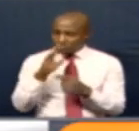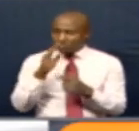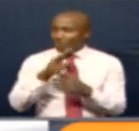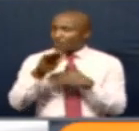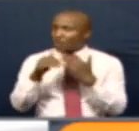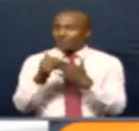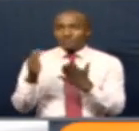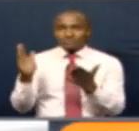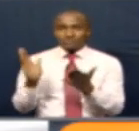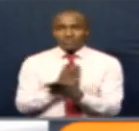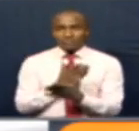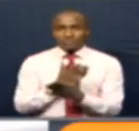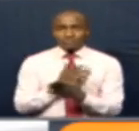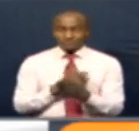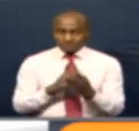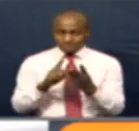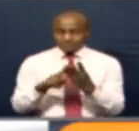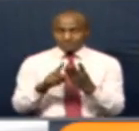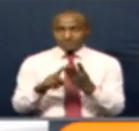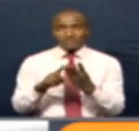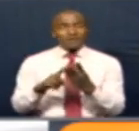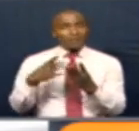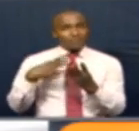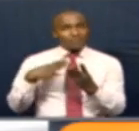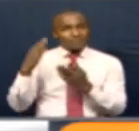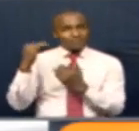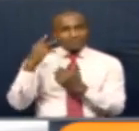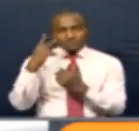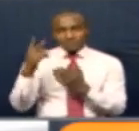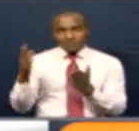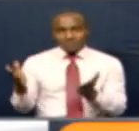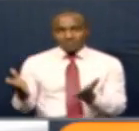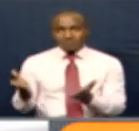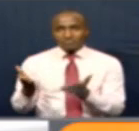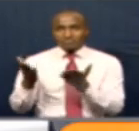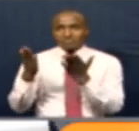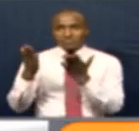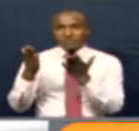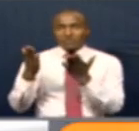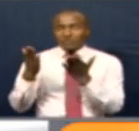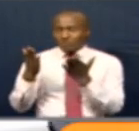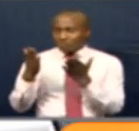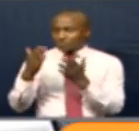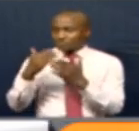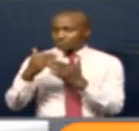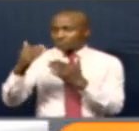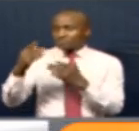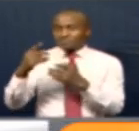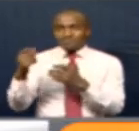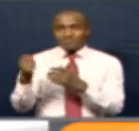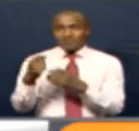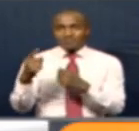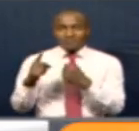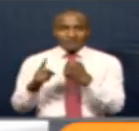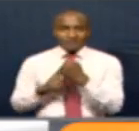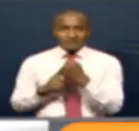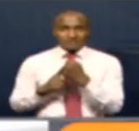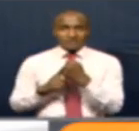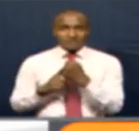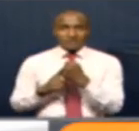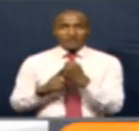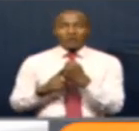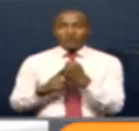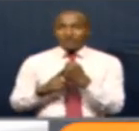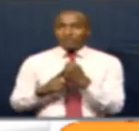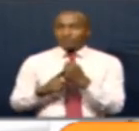waste management. Number three, they expect to see some improvement over the medium term in the next 6 months of mass